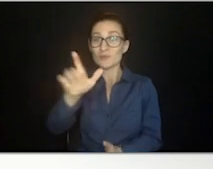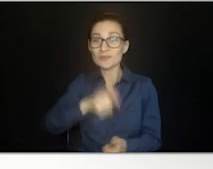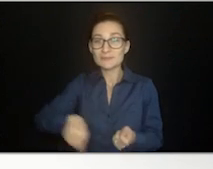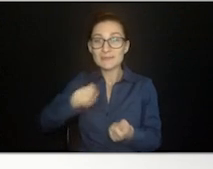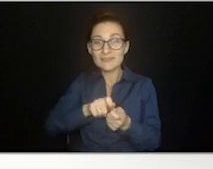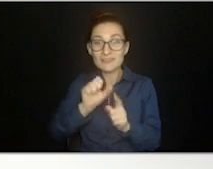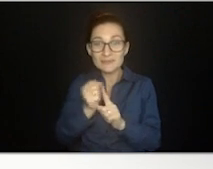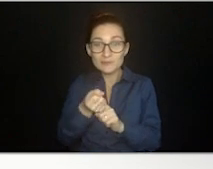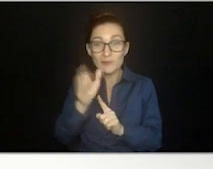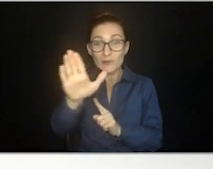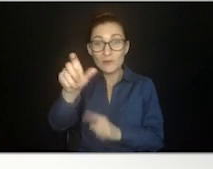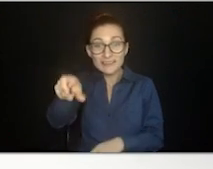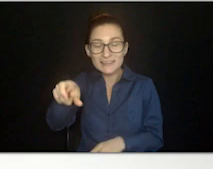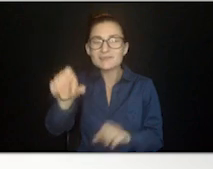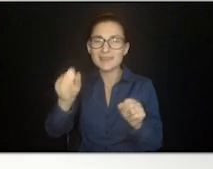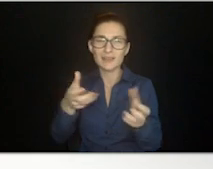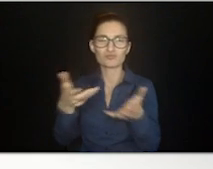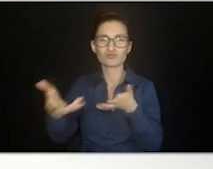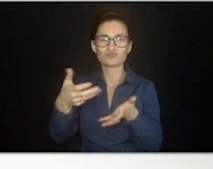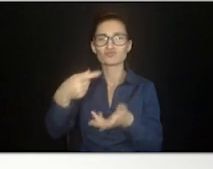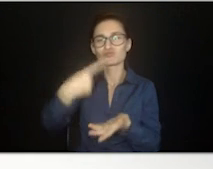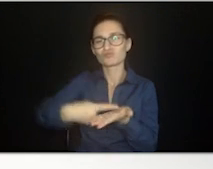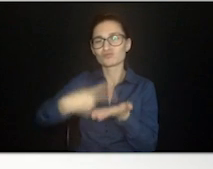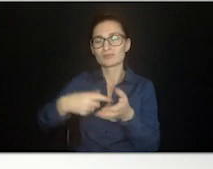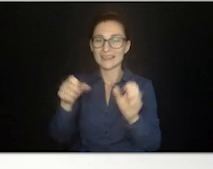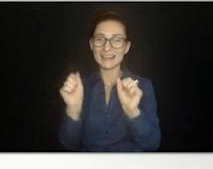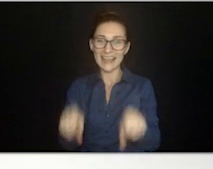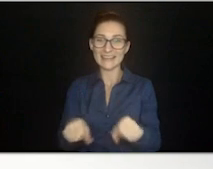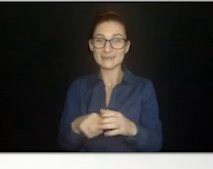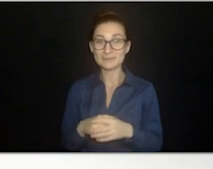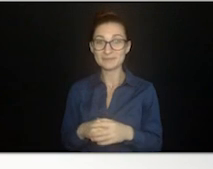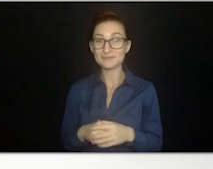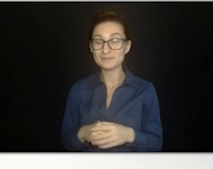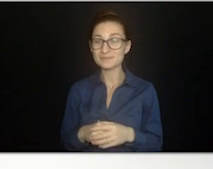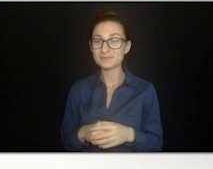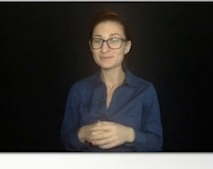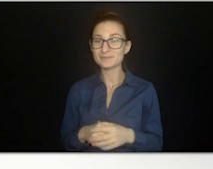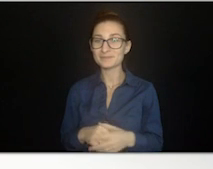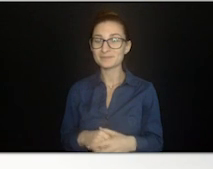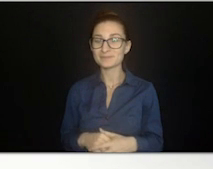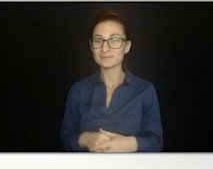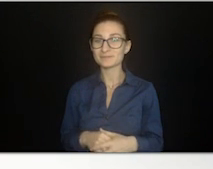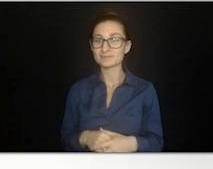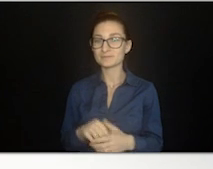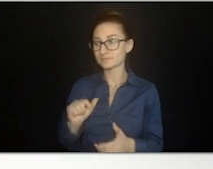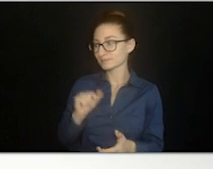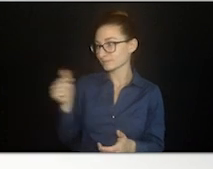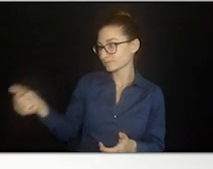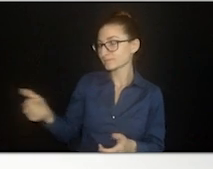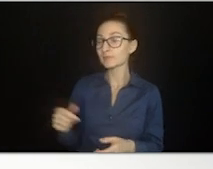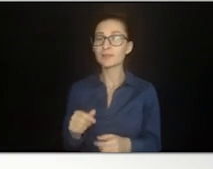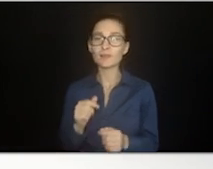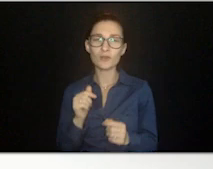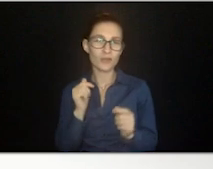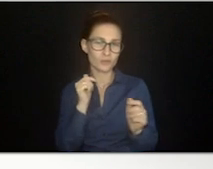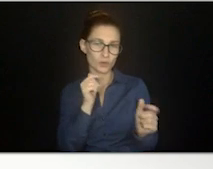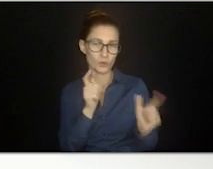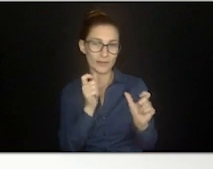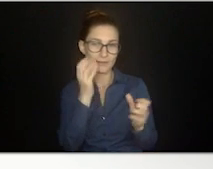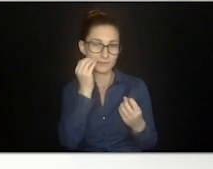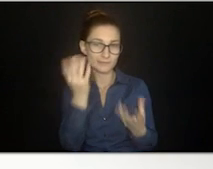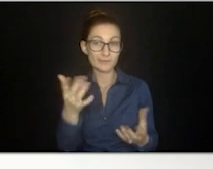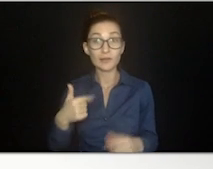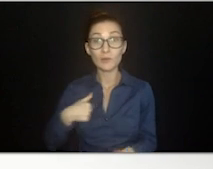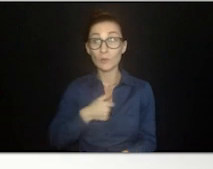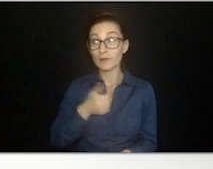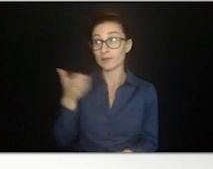and what you need to know from us. Anything else? Kay. And real quick, I was just going to say, we are in the vendor